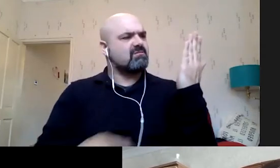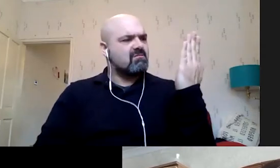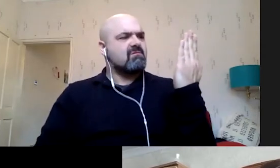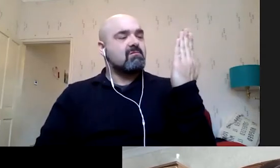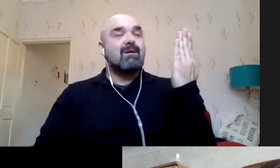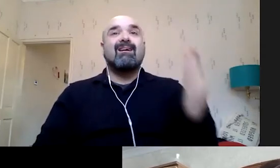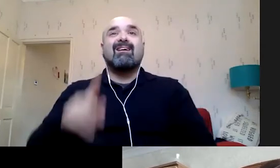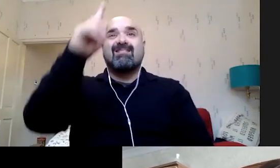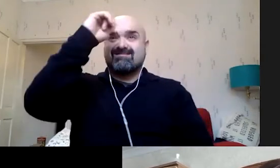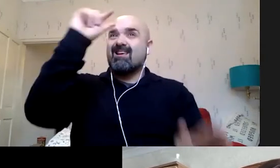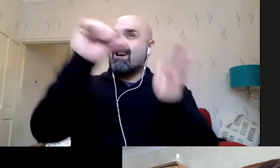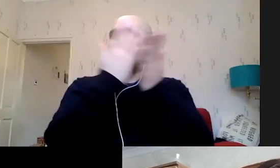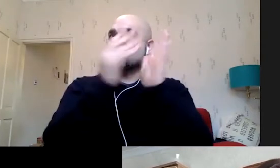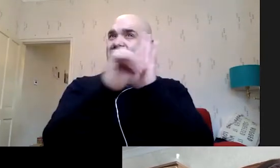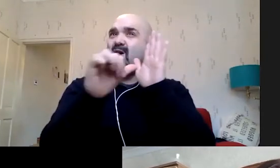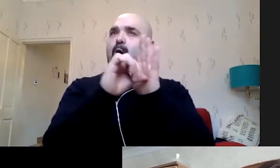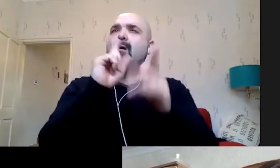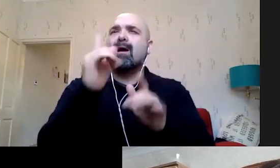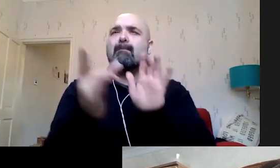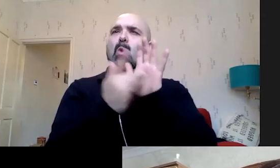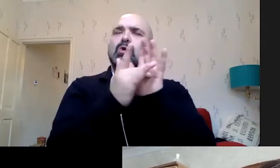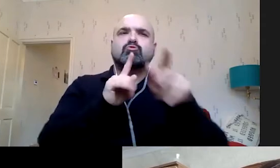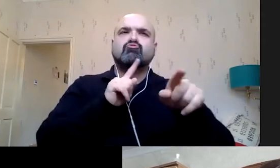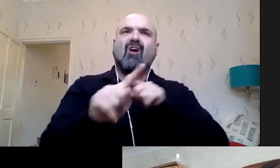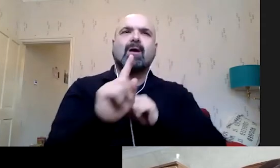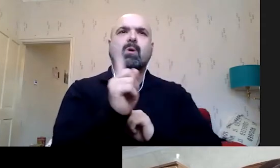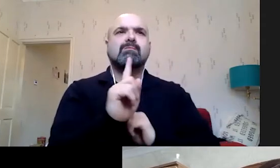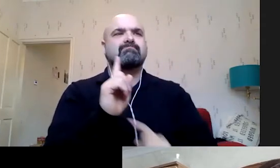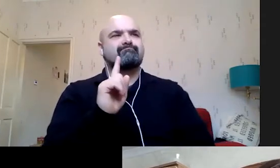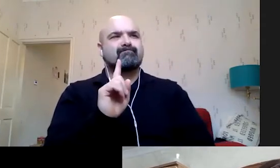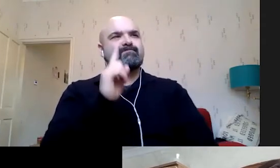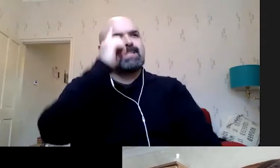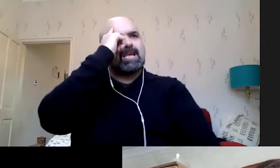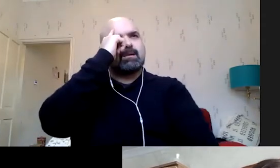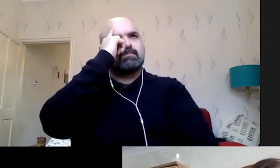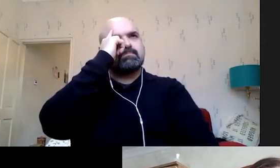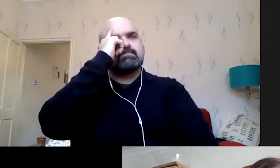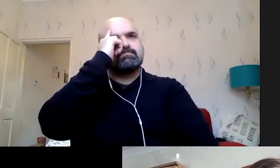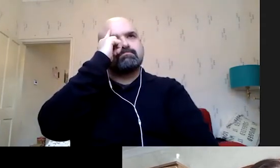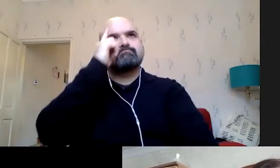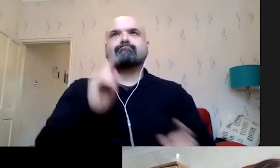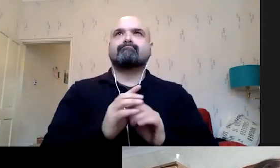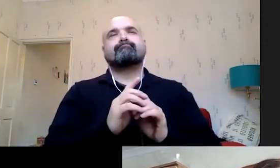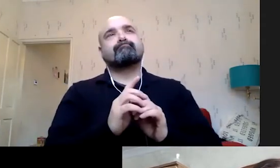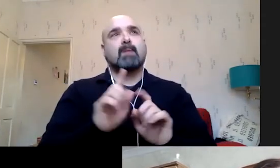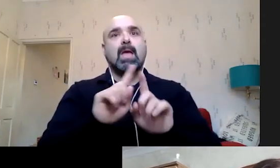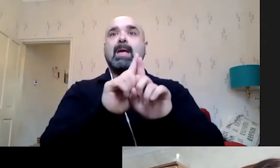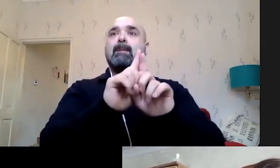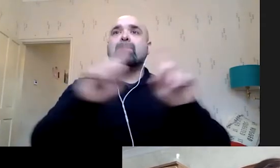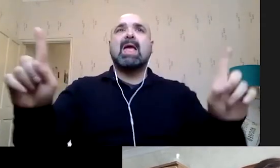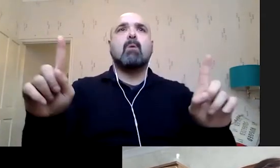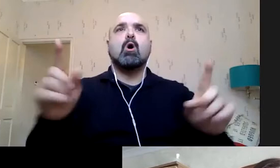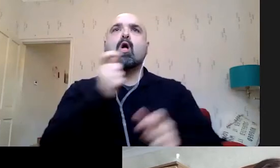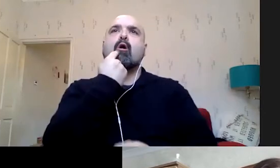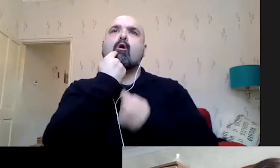the first thing to try and do was to try not to let people get away with homophobic comments and